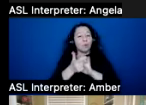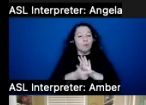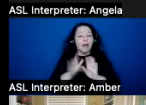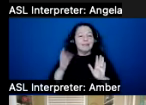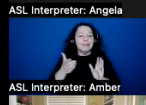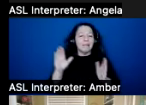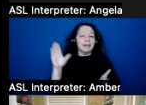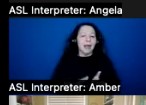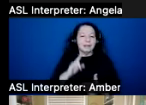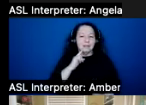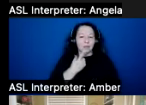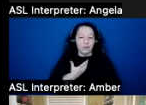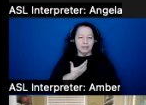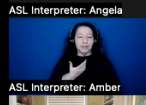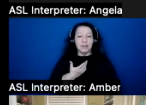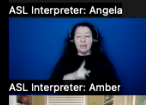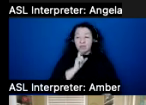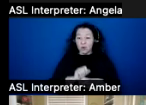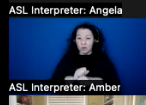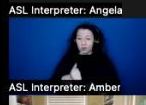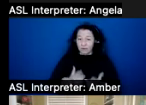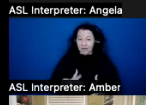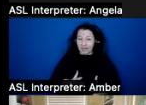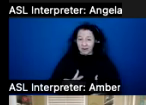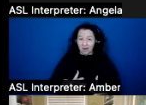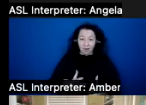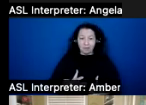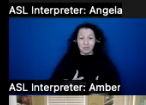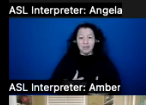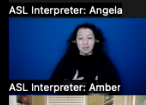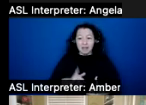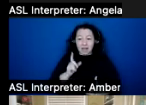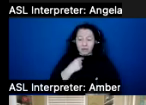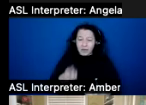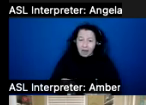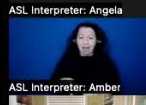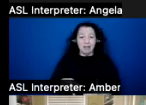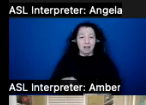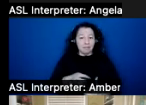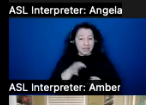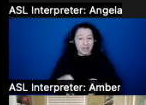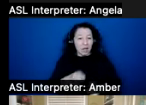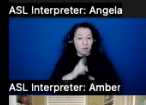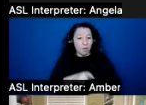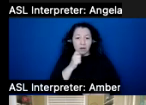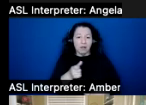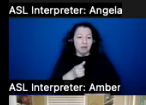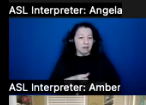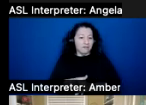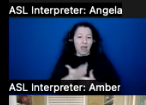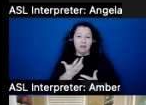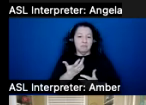that delayed reporting will not affect a thorough, comprehensive investigation of the crime. Next slide.